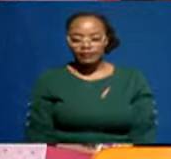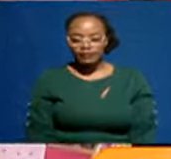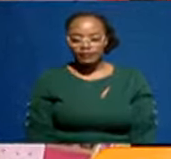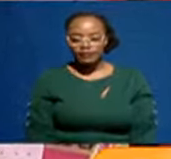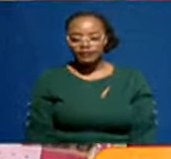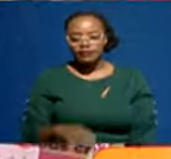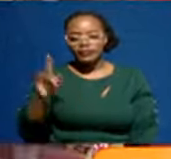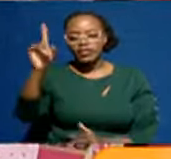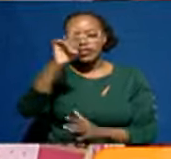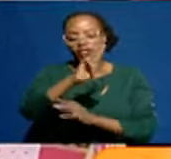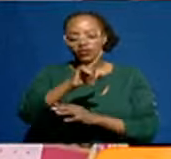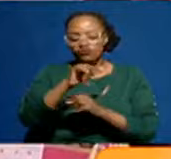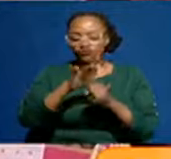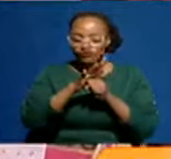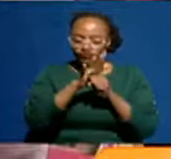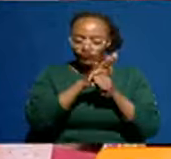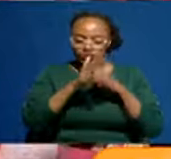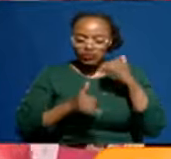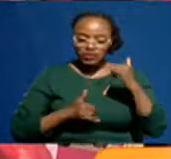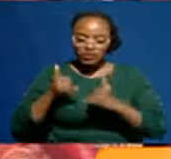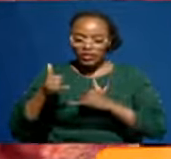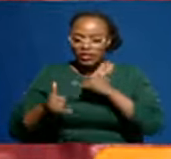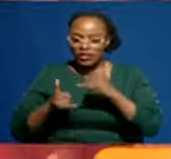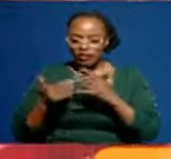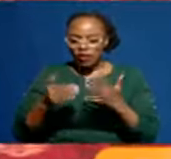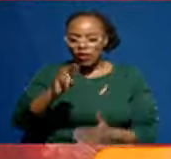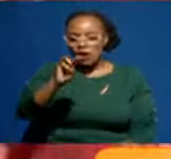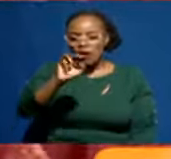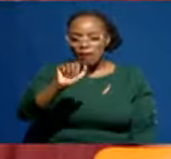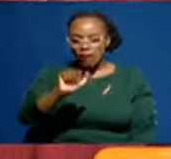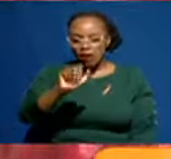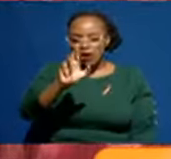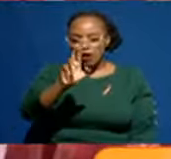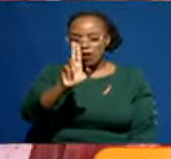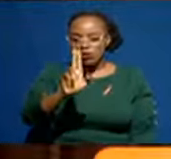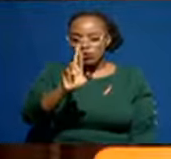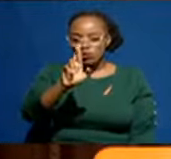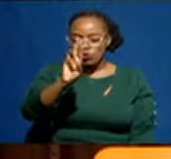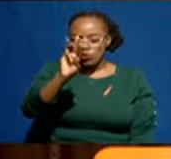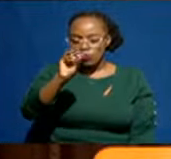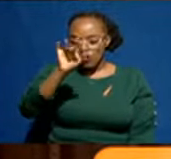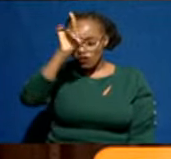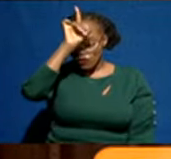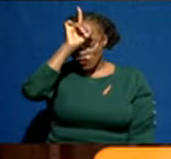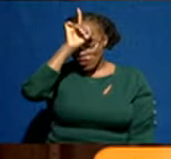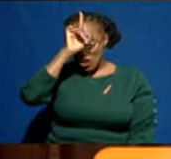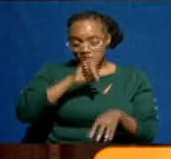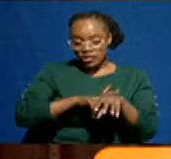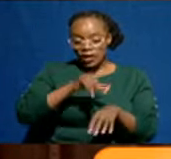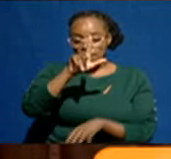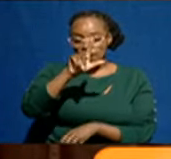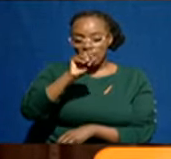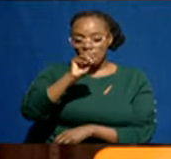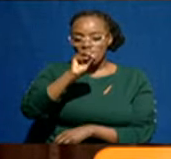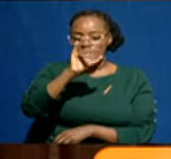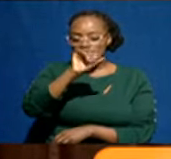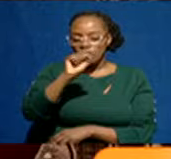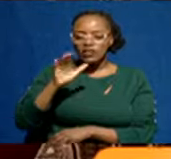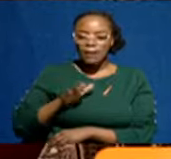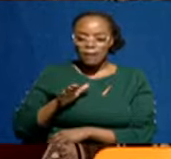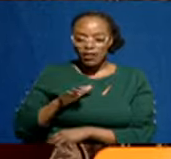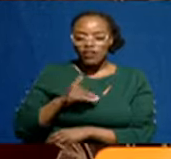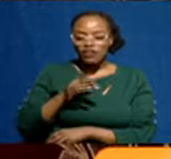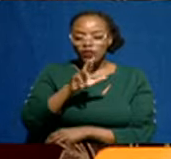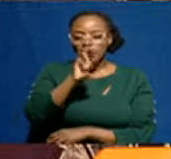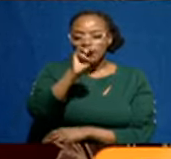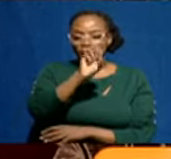It was a day filled with fanfare and merriment in Marurumo Village, Kirinyaga County, as Loise Githae Githendui, the mother of Royal